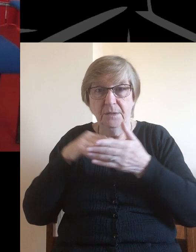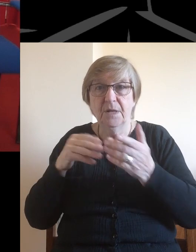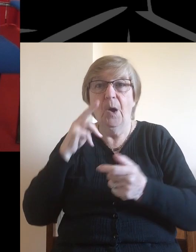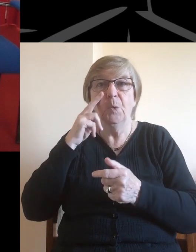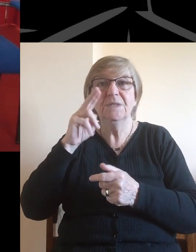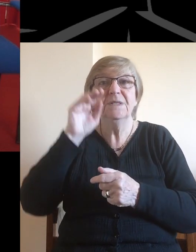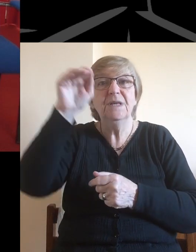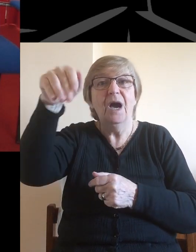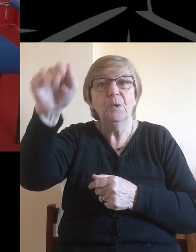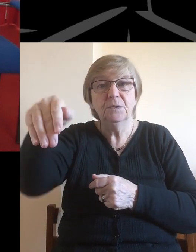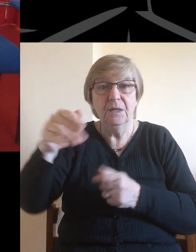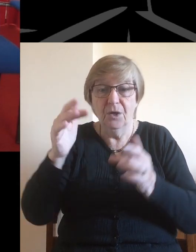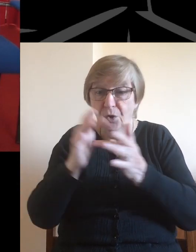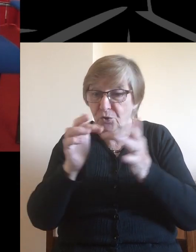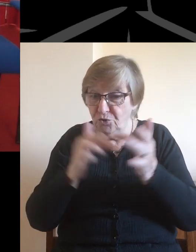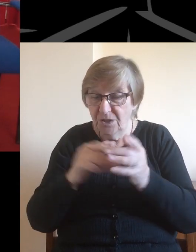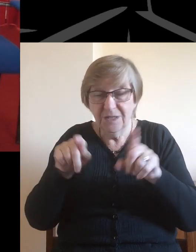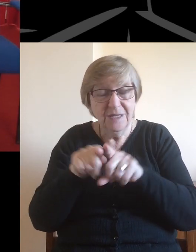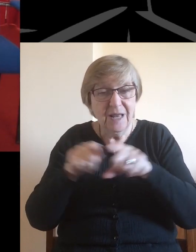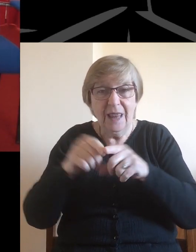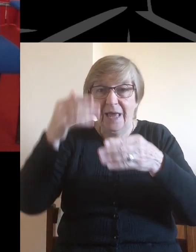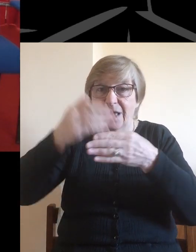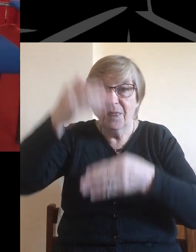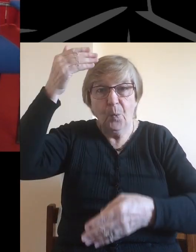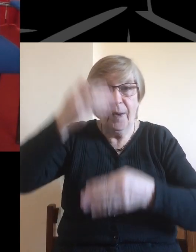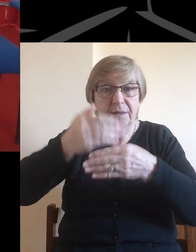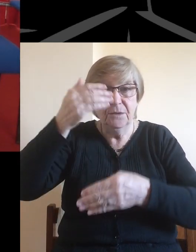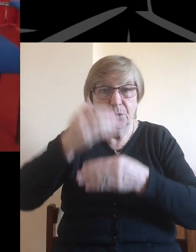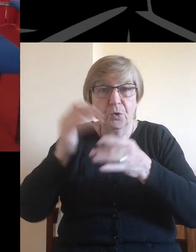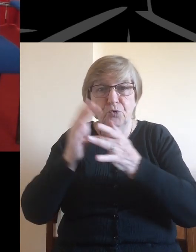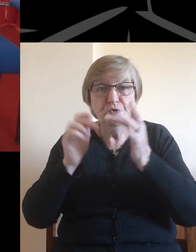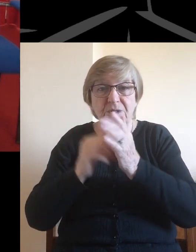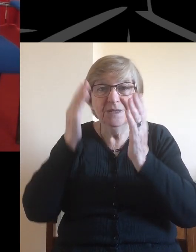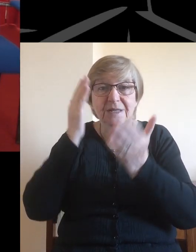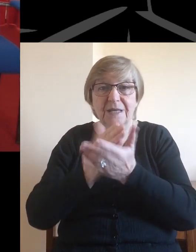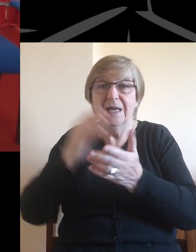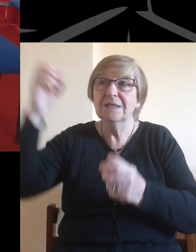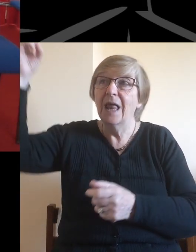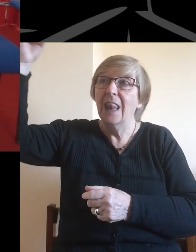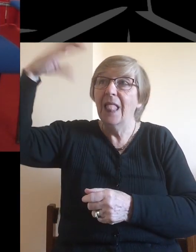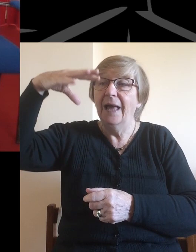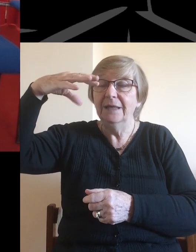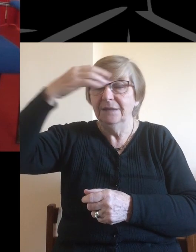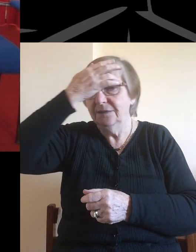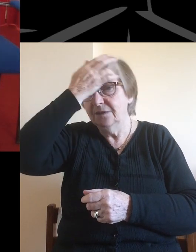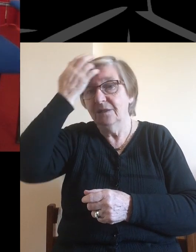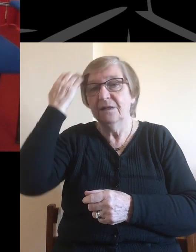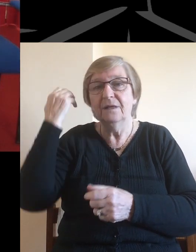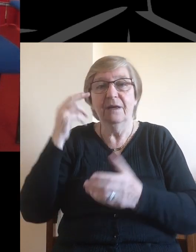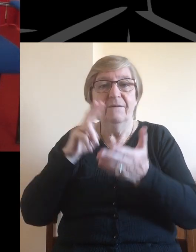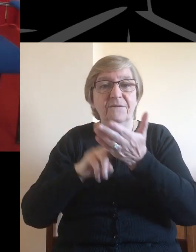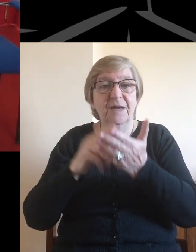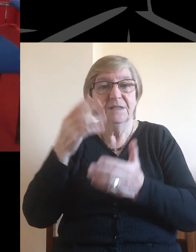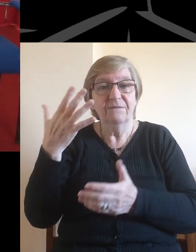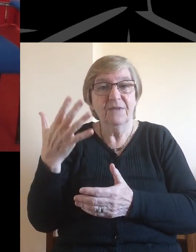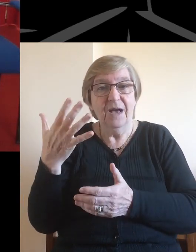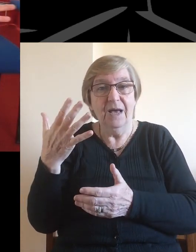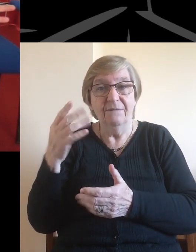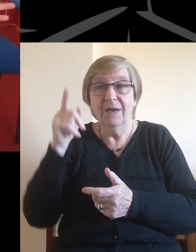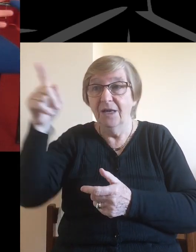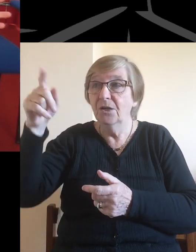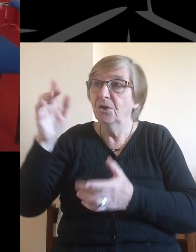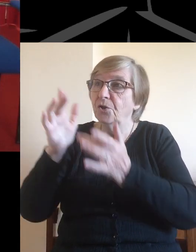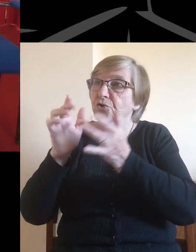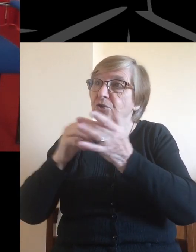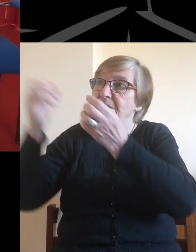Well, Jesus is much like that window. He is light, verse 5 in John chapter 1. He is the one who has